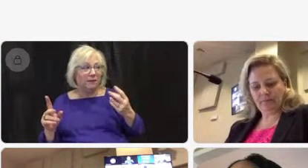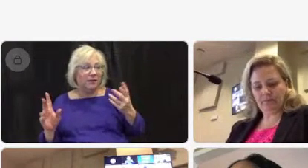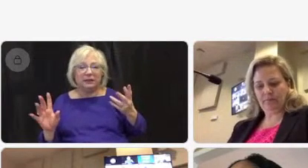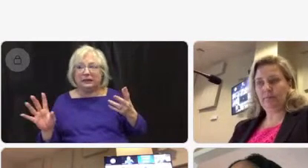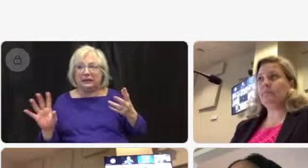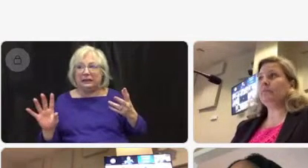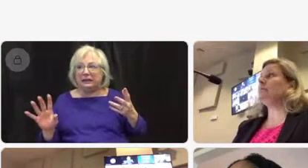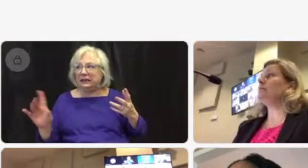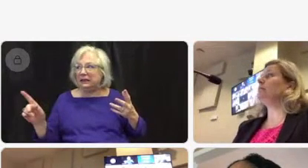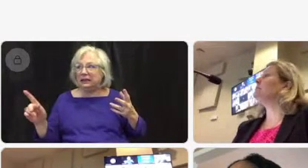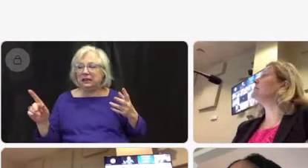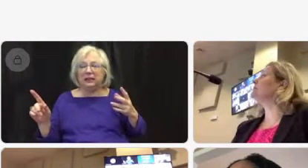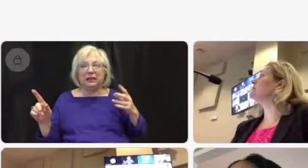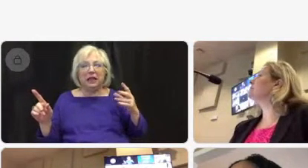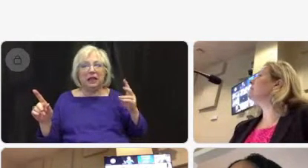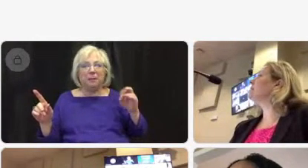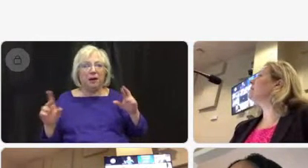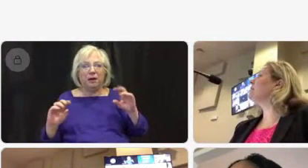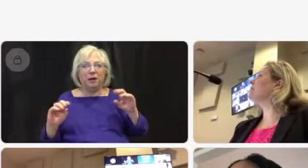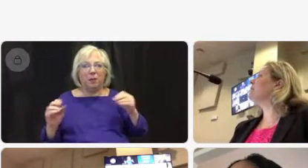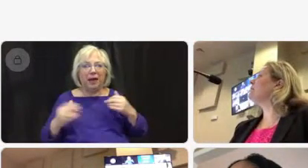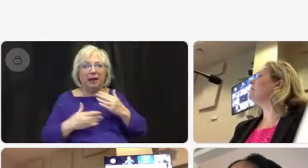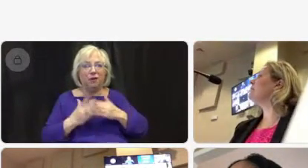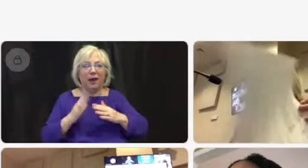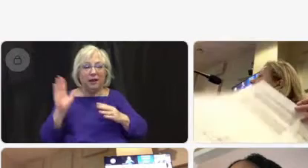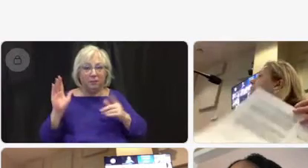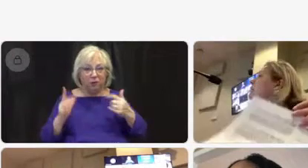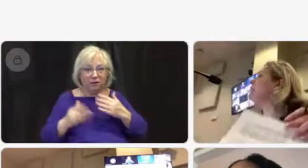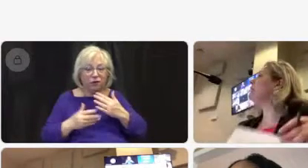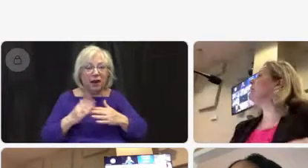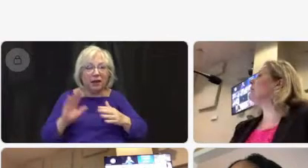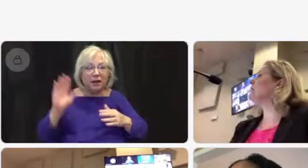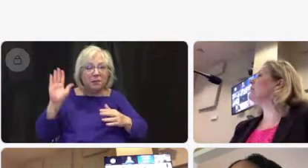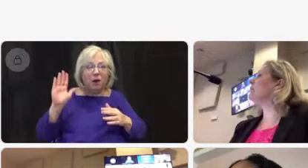We did. No one had their hand up. Did you have your hand up? No,